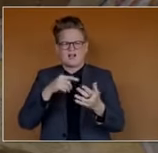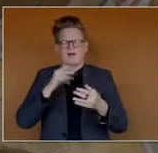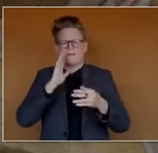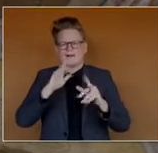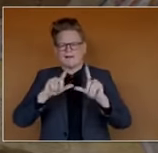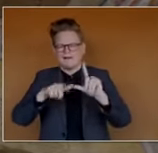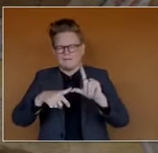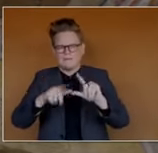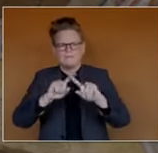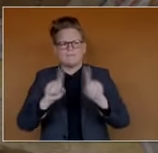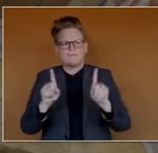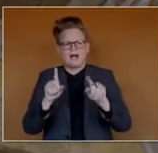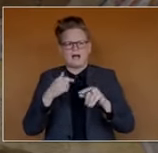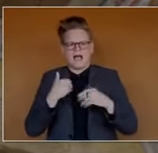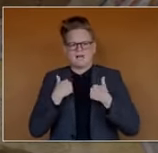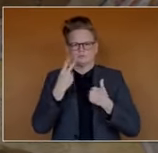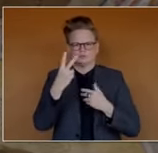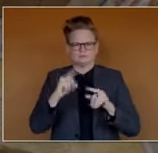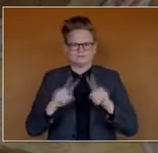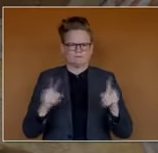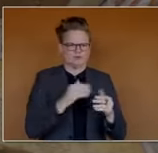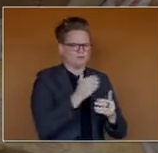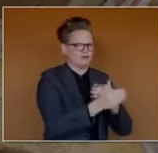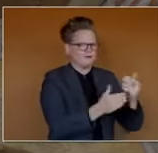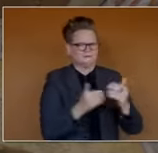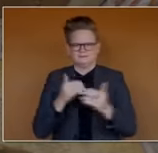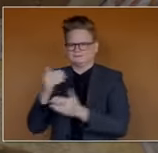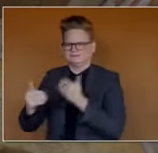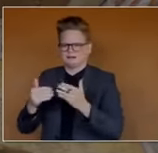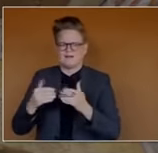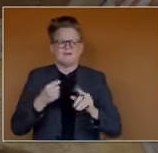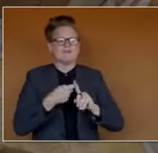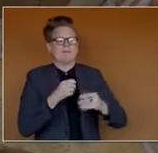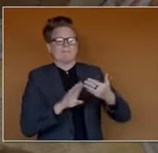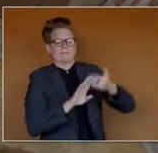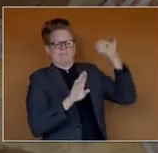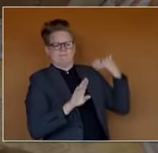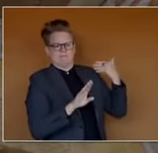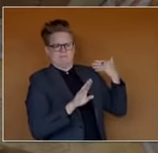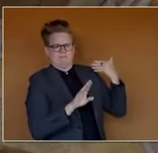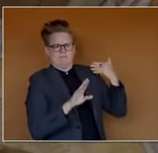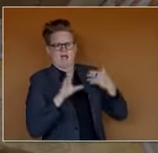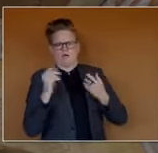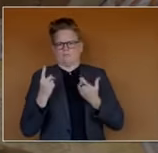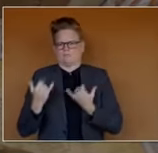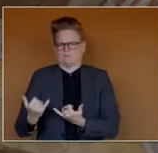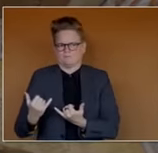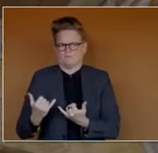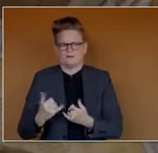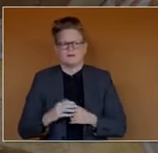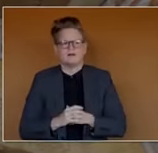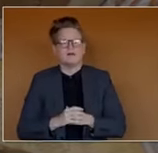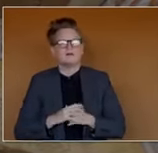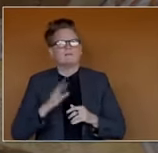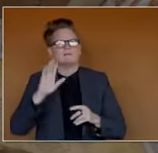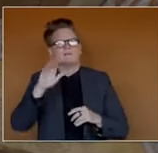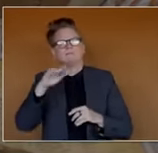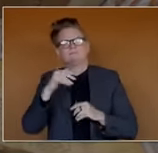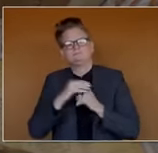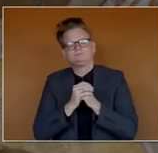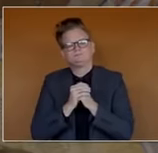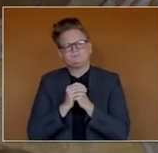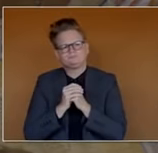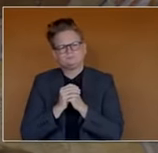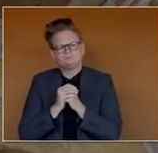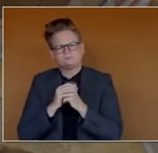processes that we advanced prior to make any subsequent terminations on the basis of your question.